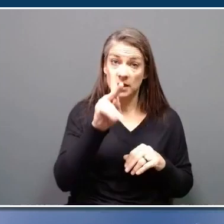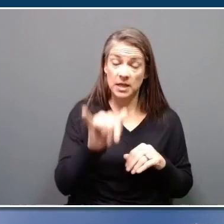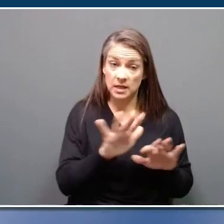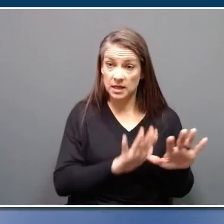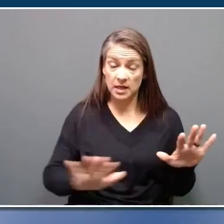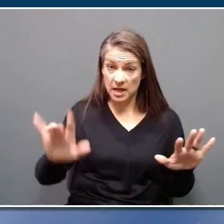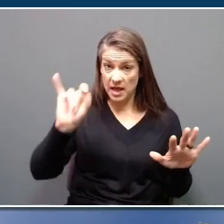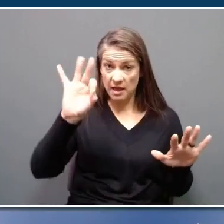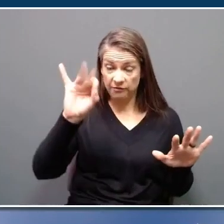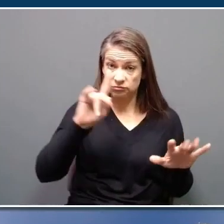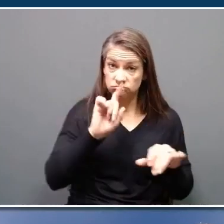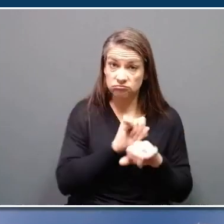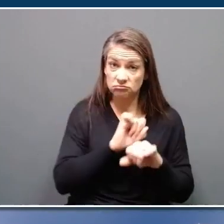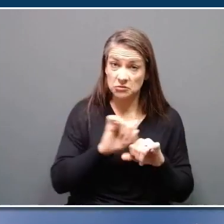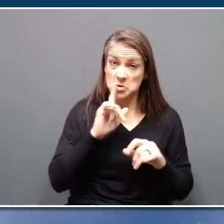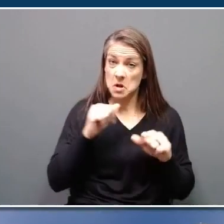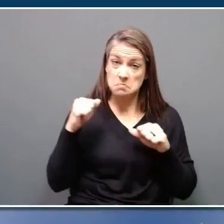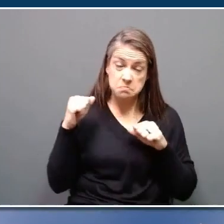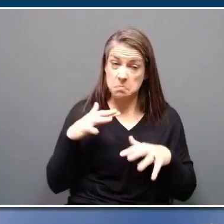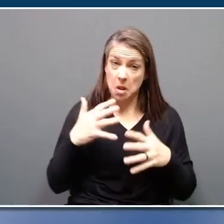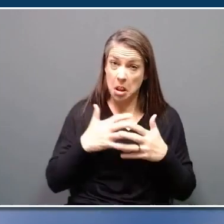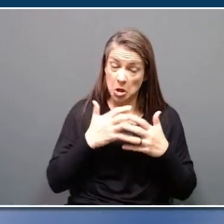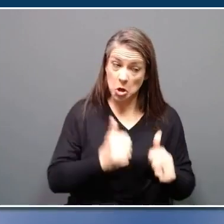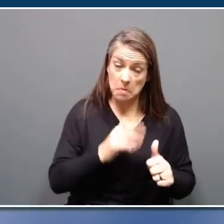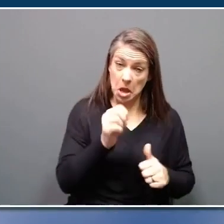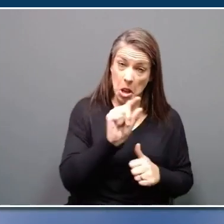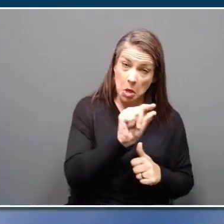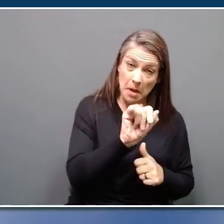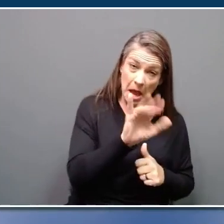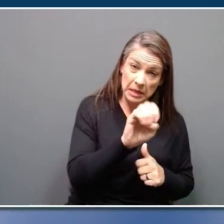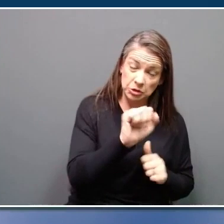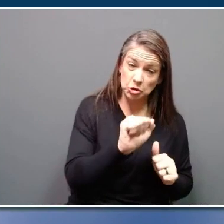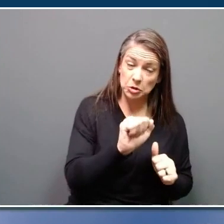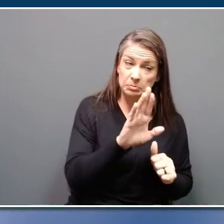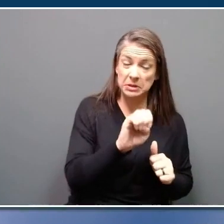of it, could have a little bit of ice. A little bit can go a long way,